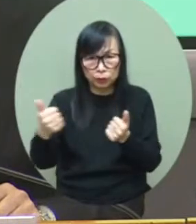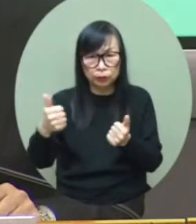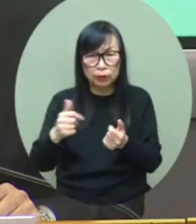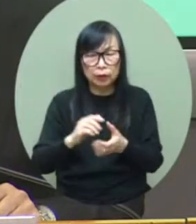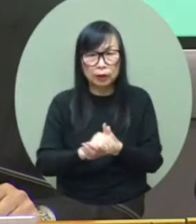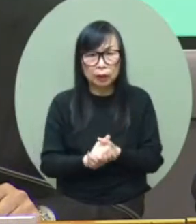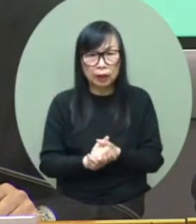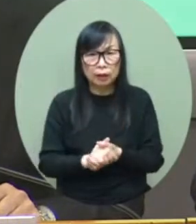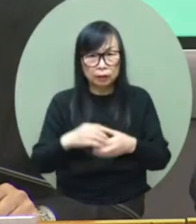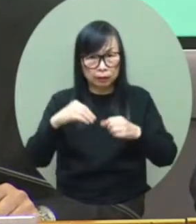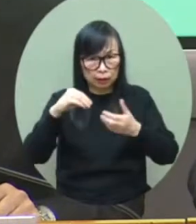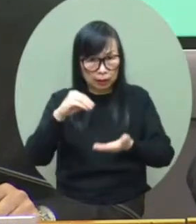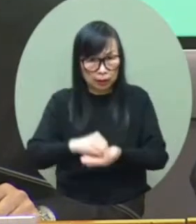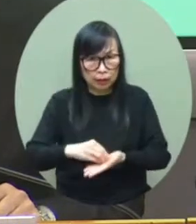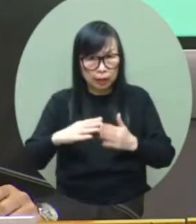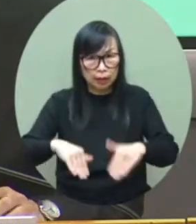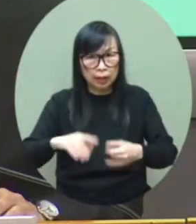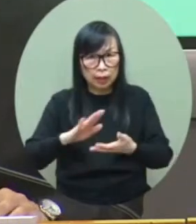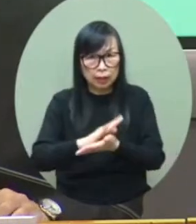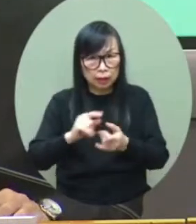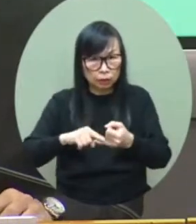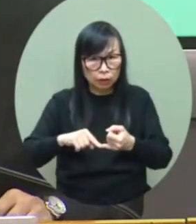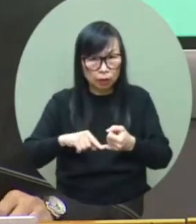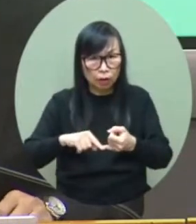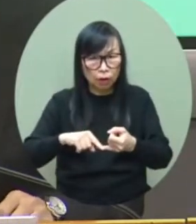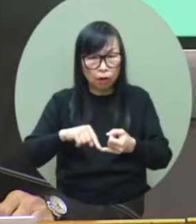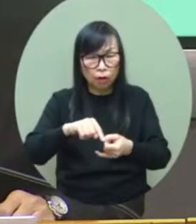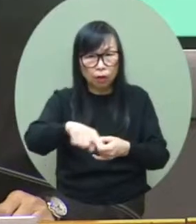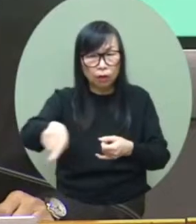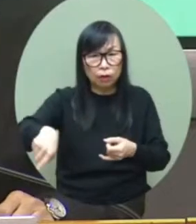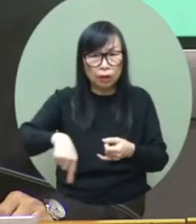relevant authorities, we'll keep in close communication.